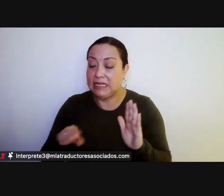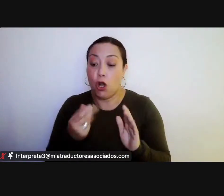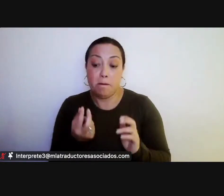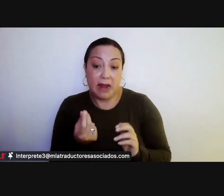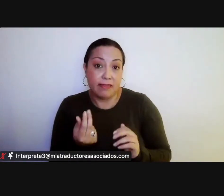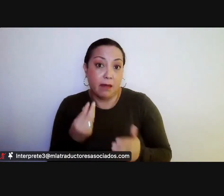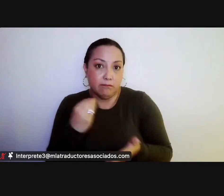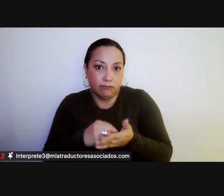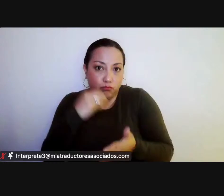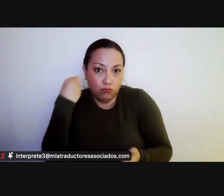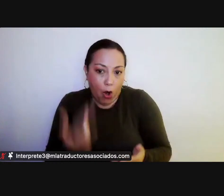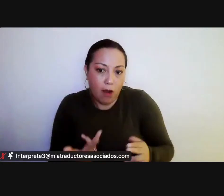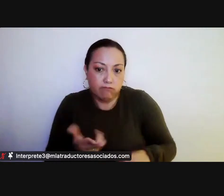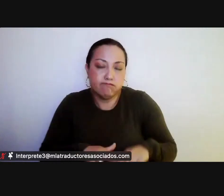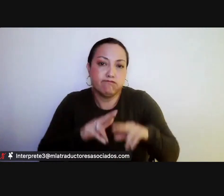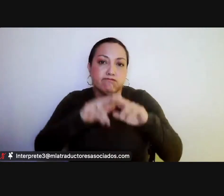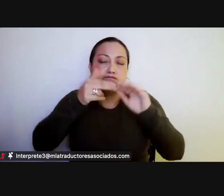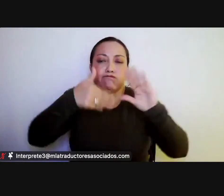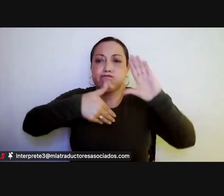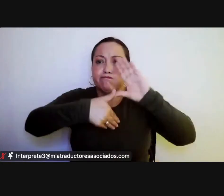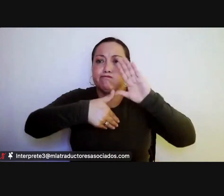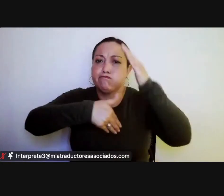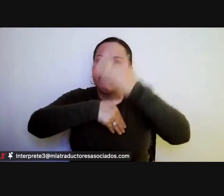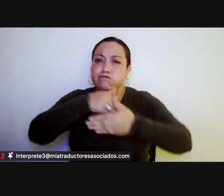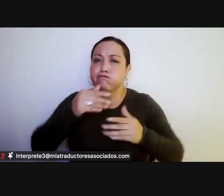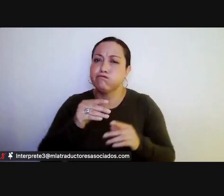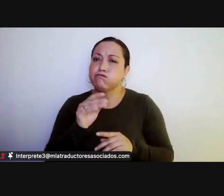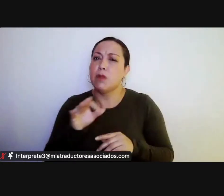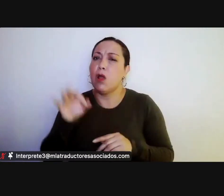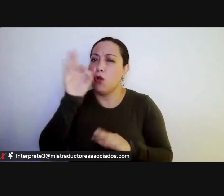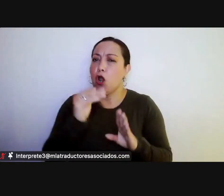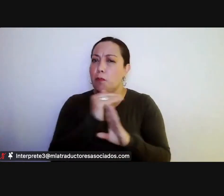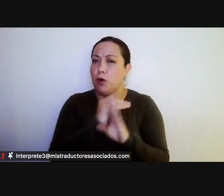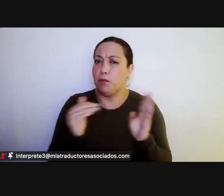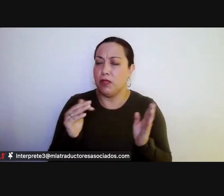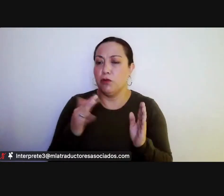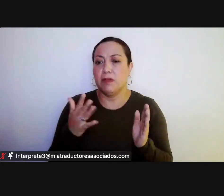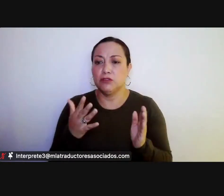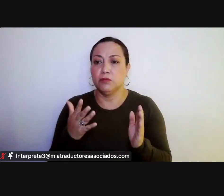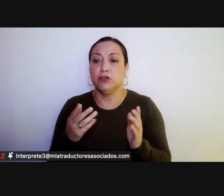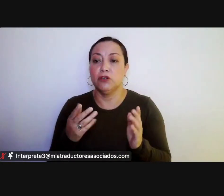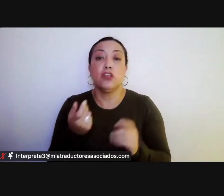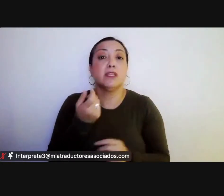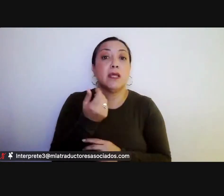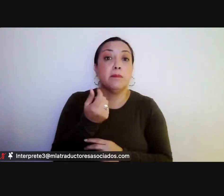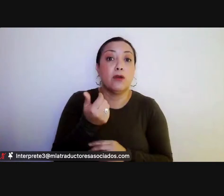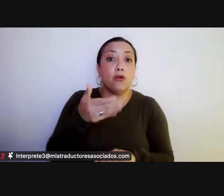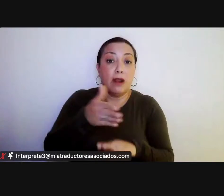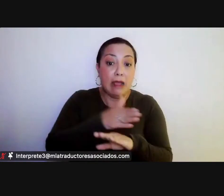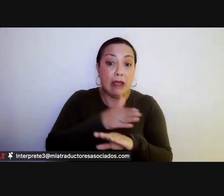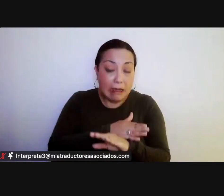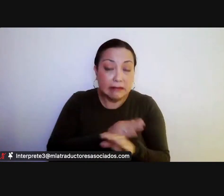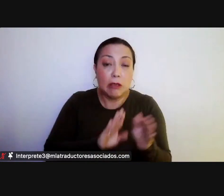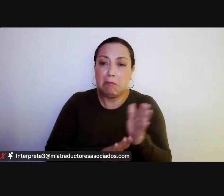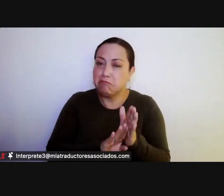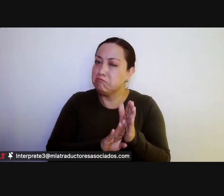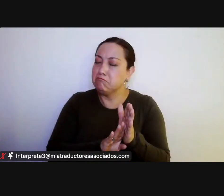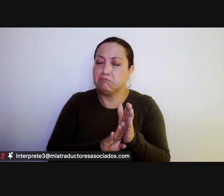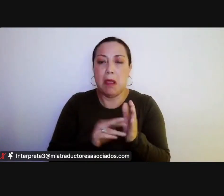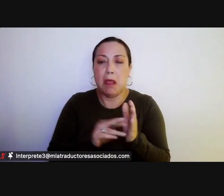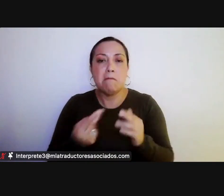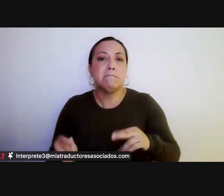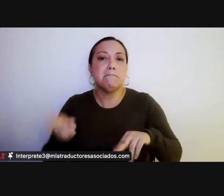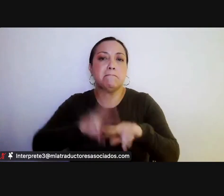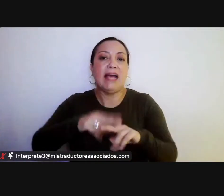the region is also reaching a regional average that is more than twice the average